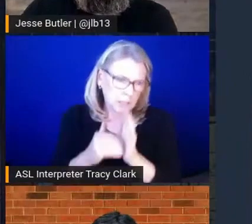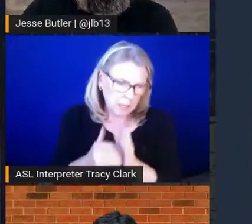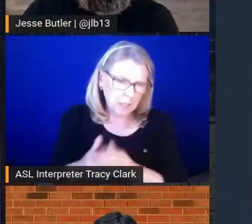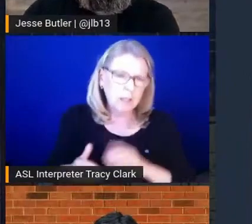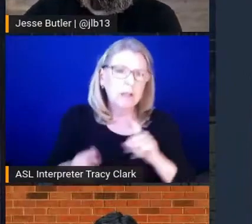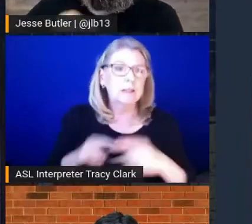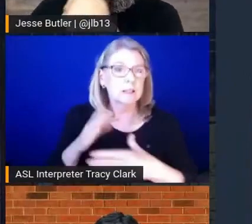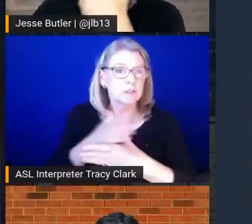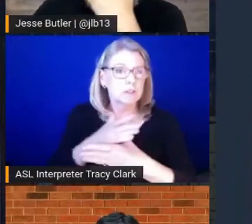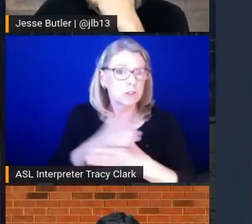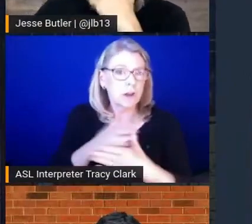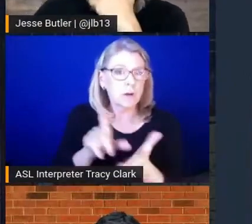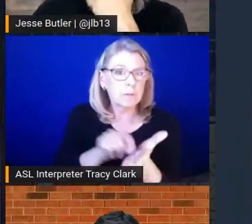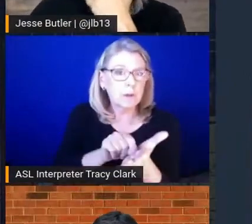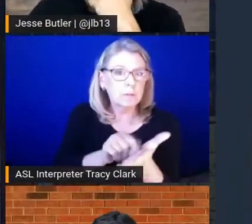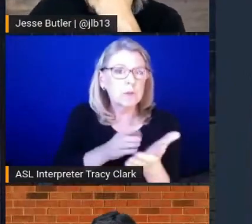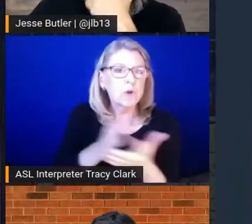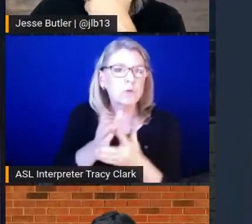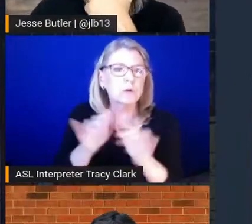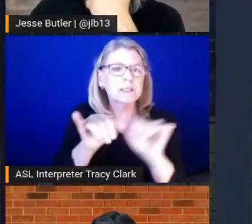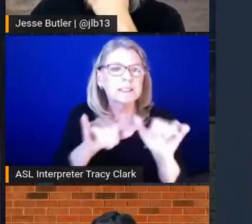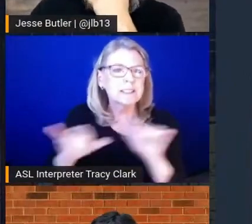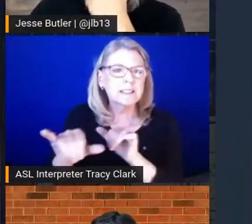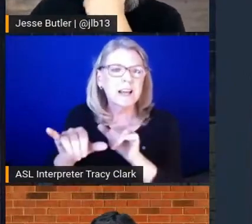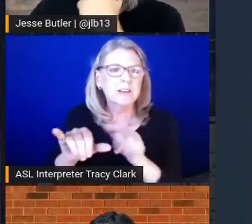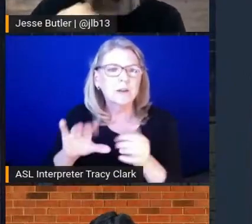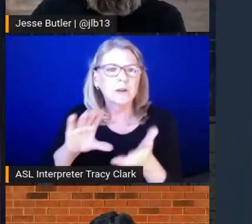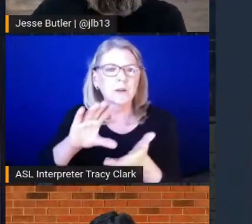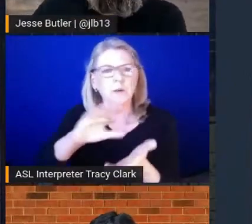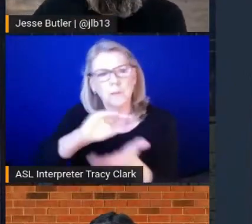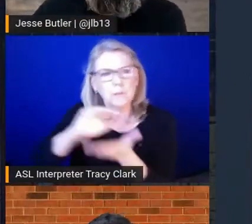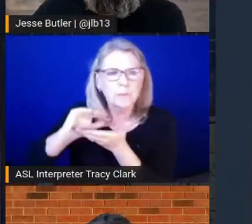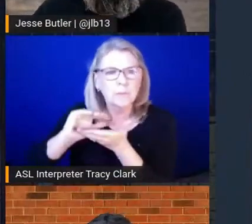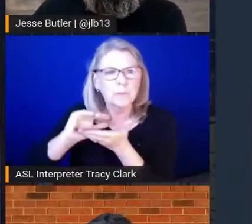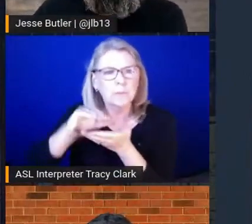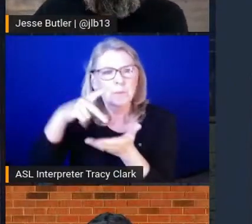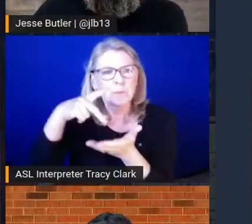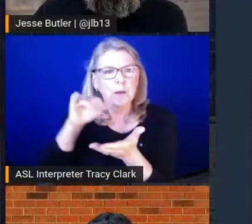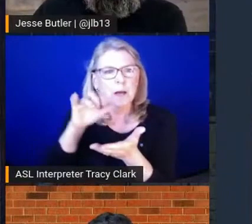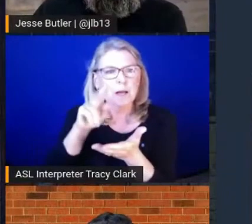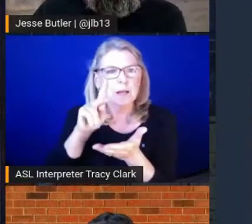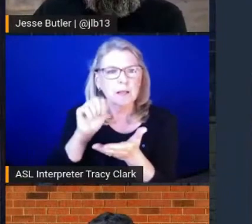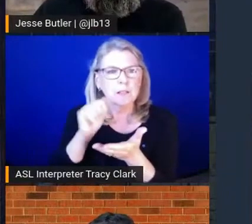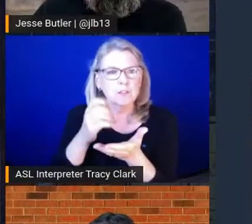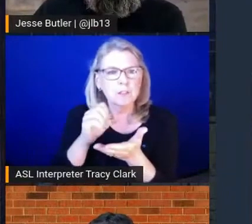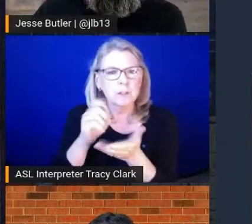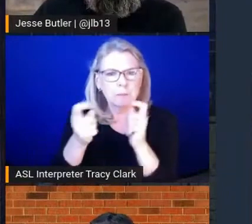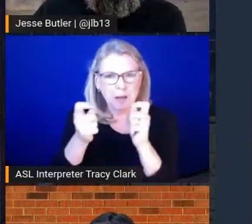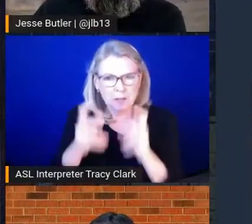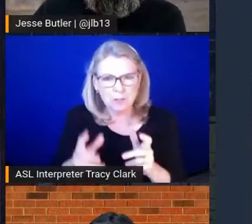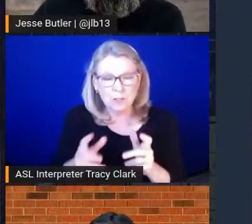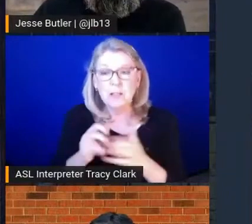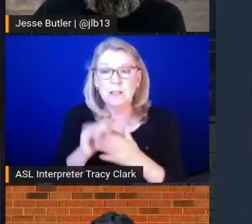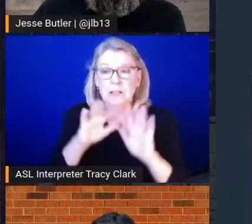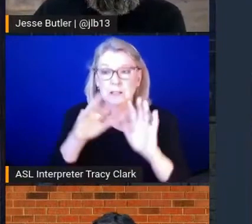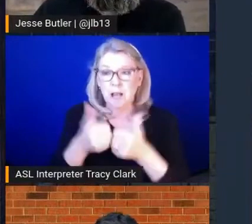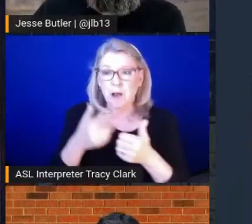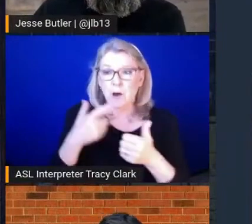managers. And this composition is also how we create API abstractions and address the problem of cognitive